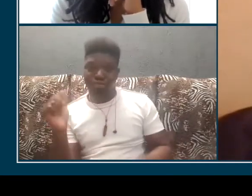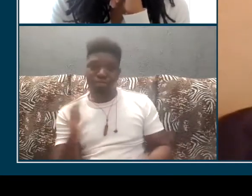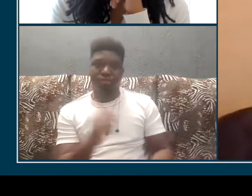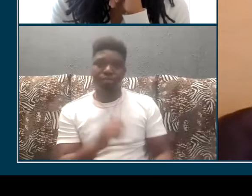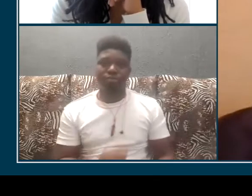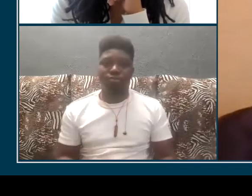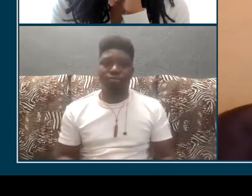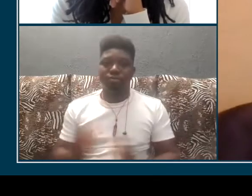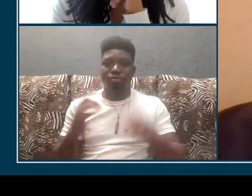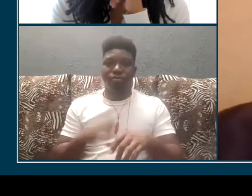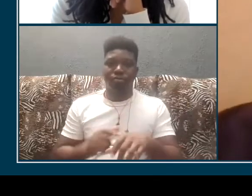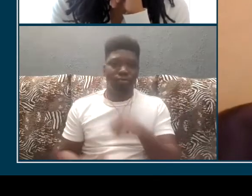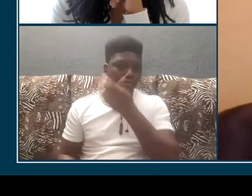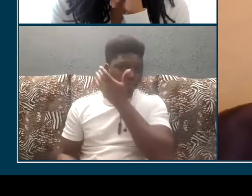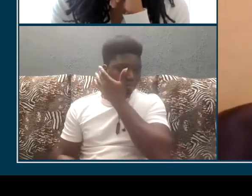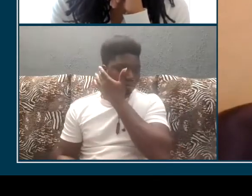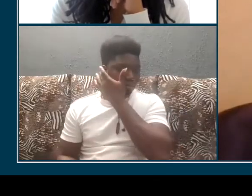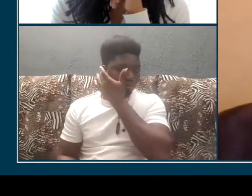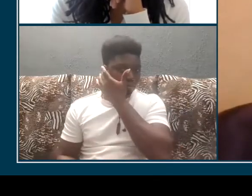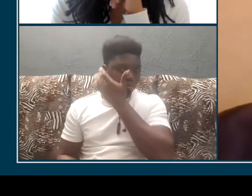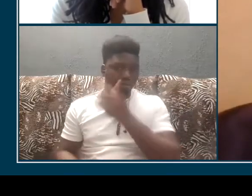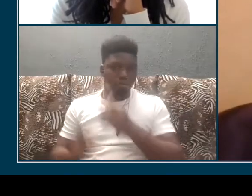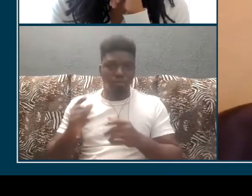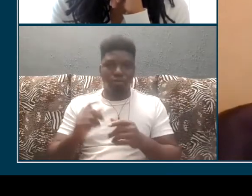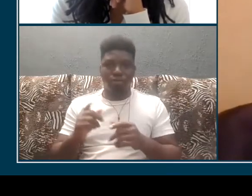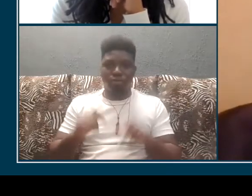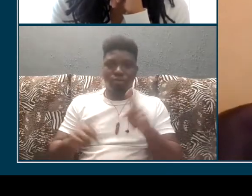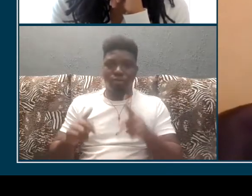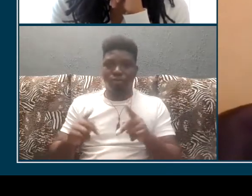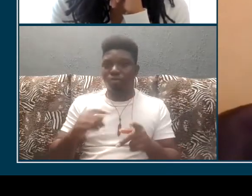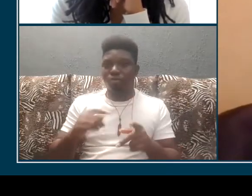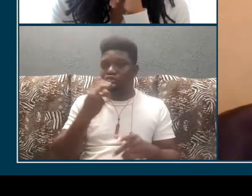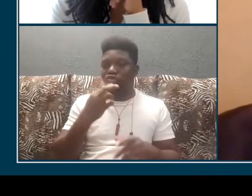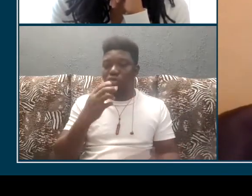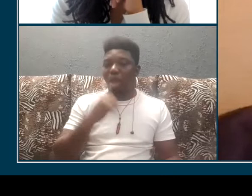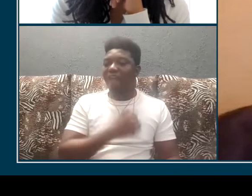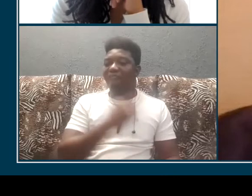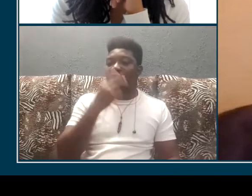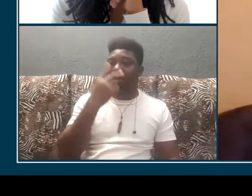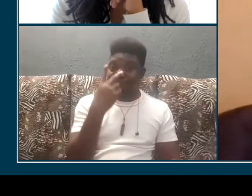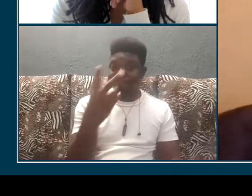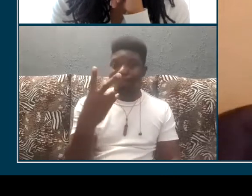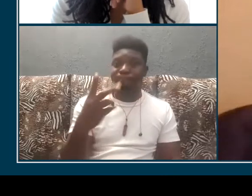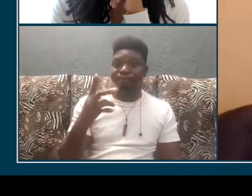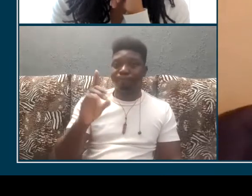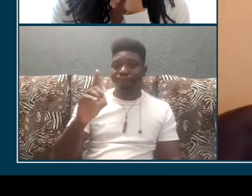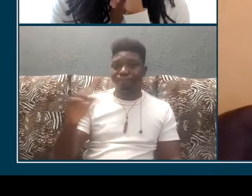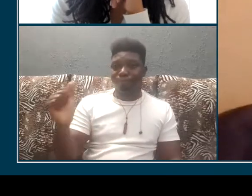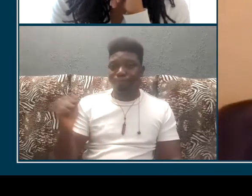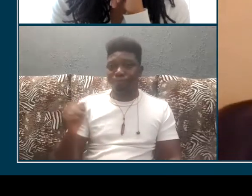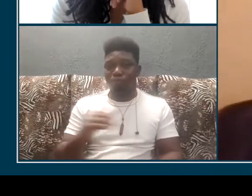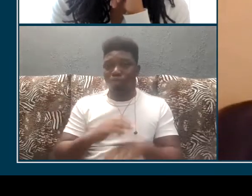times people who have invisible disabilities aren't able to qualify